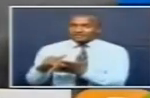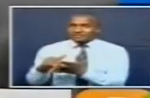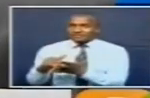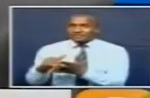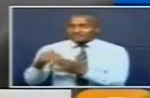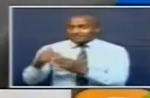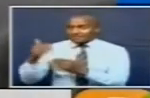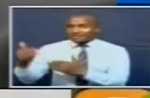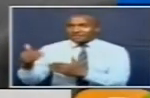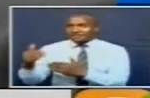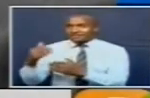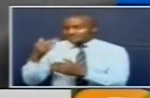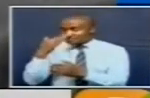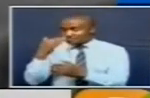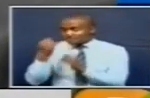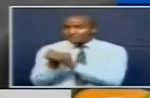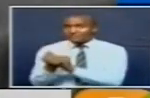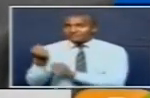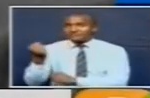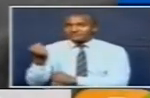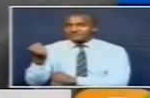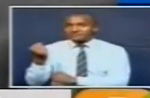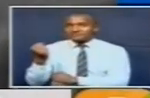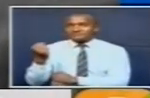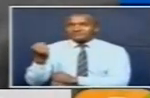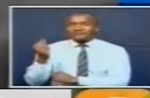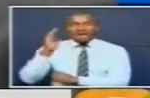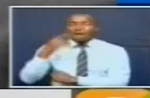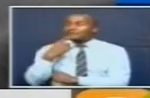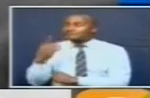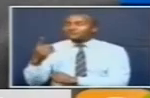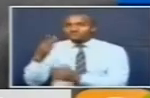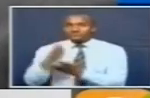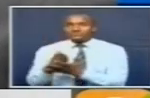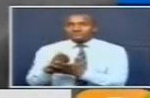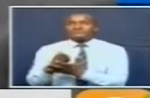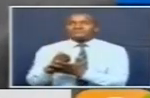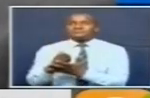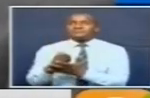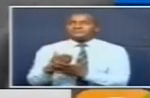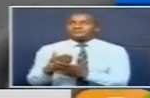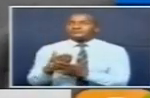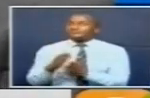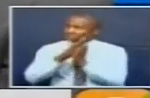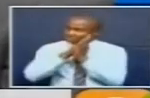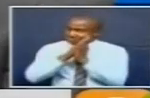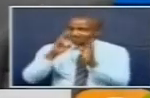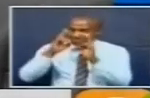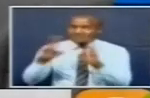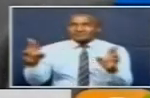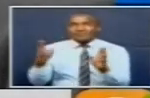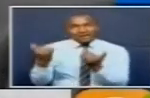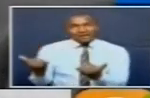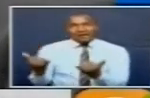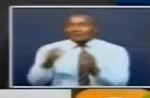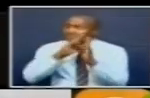next 15 days, I mean, I'll be telling you I'm sleeping much more. But for now, I'm not, because we're trying to make sure that